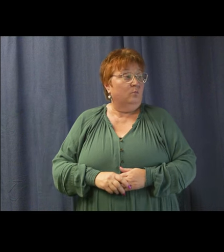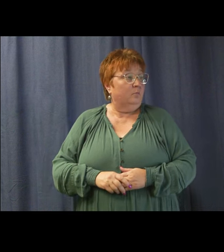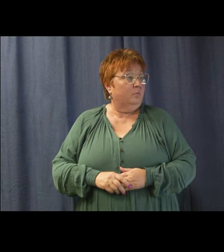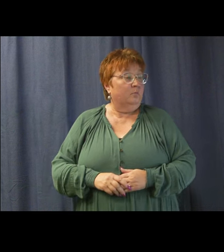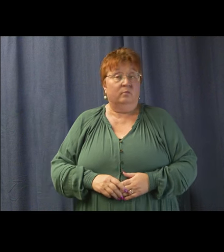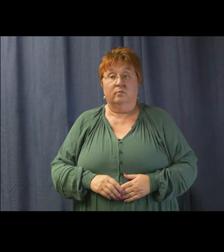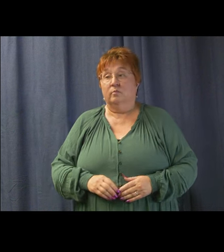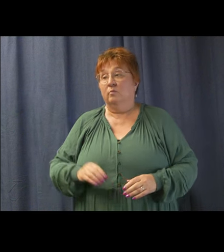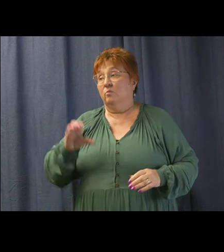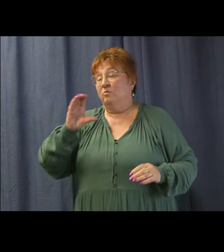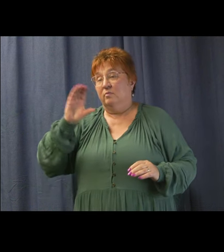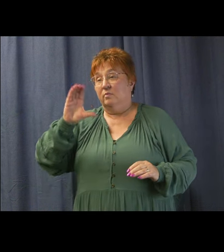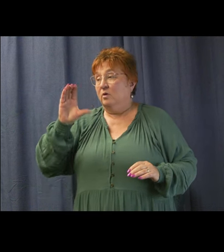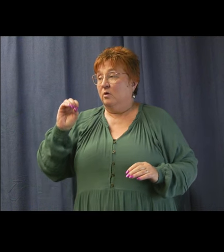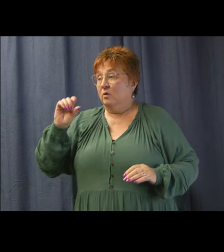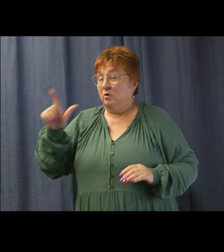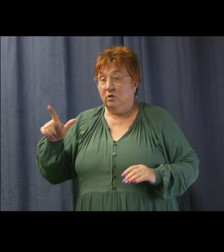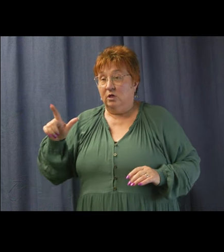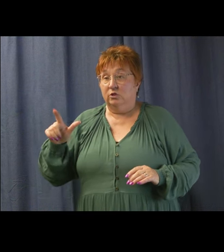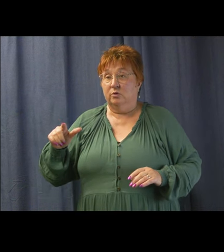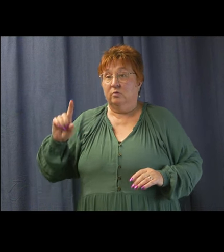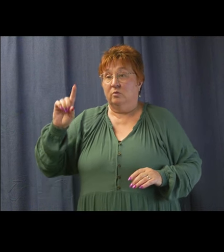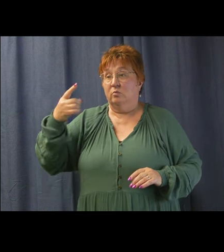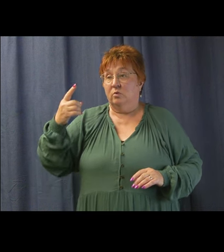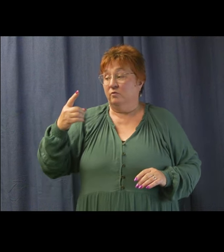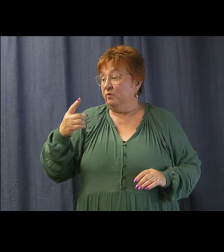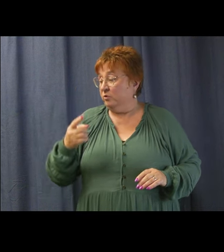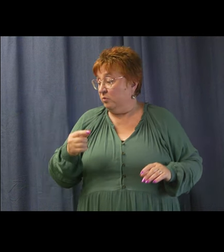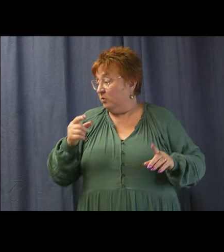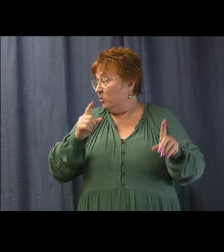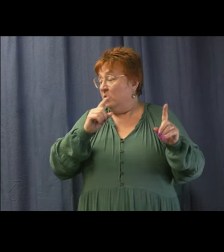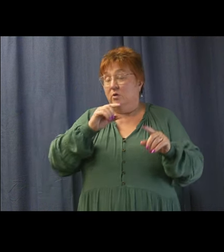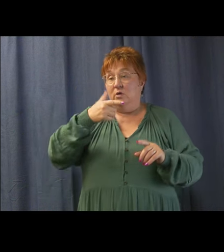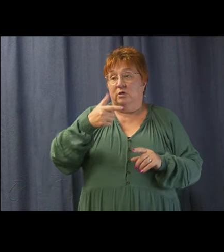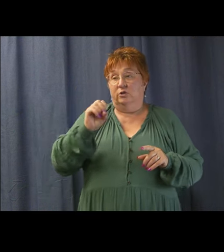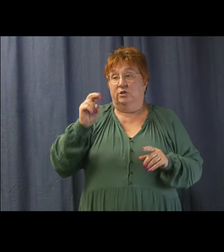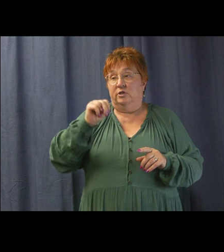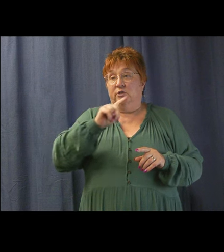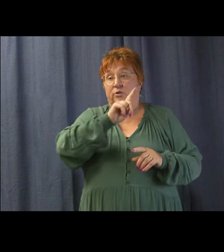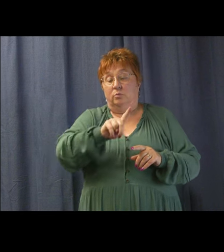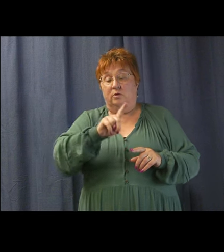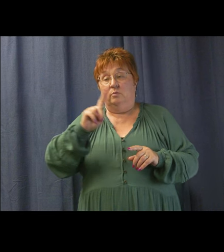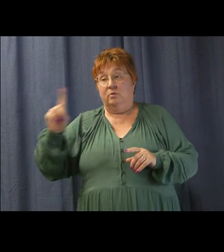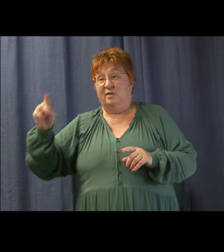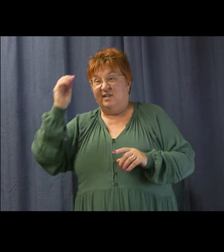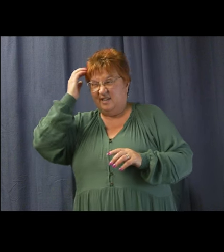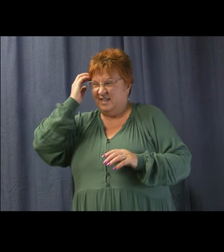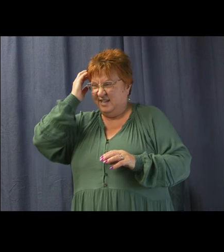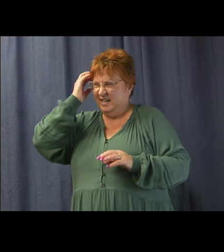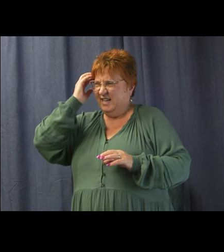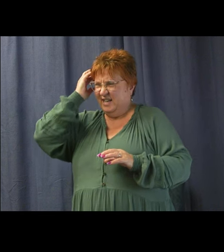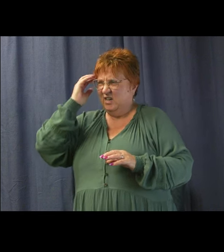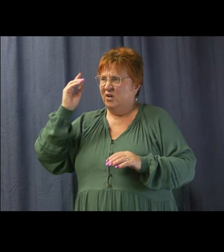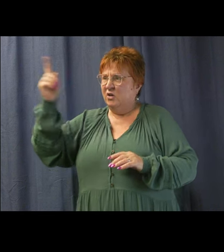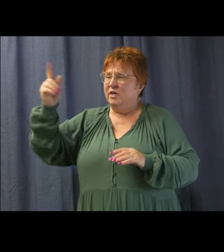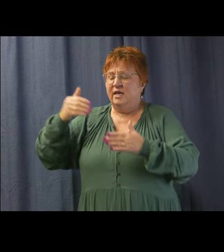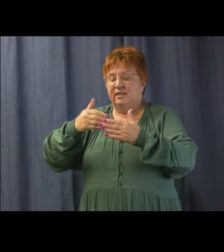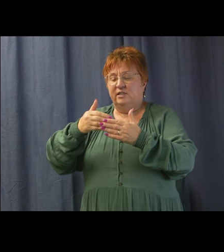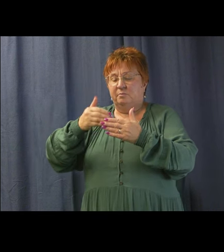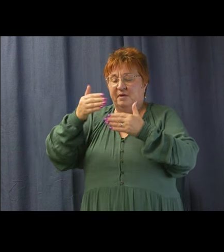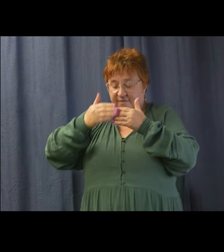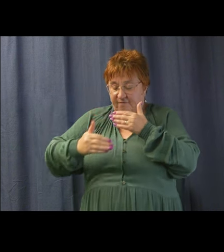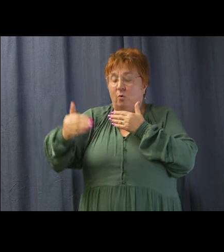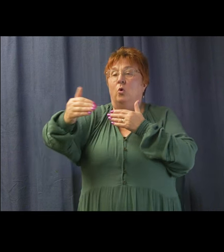Colossians 1, is speaking of the first word in Genesis 1:1. This is where he got this from. It says, and he is before all